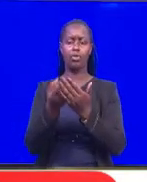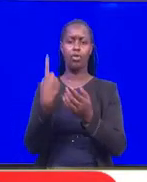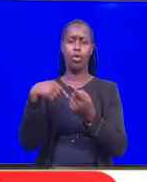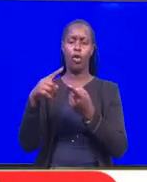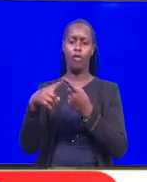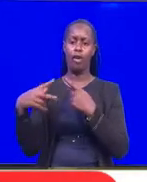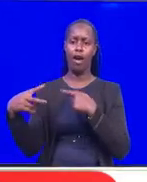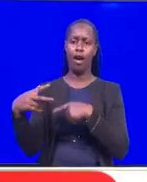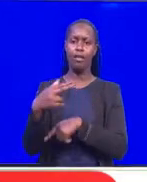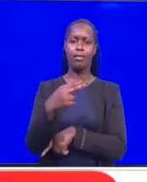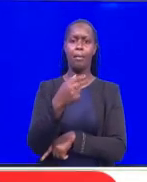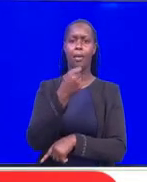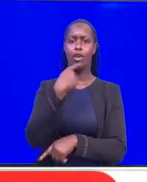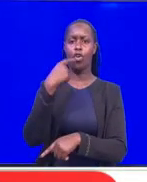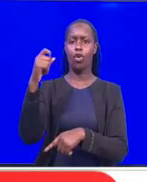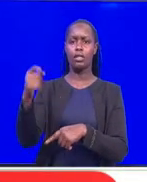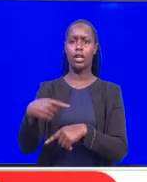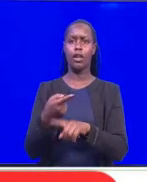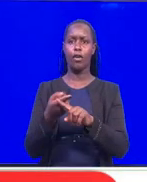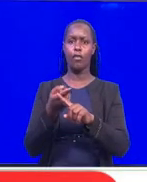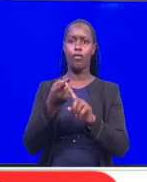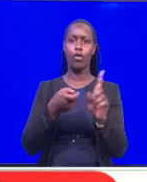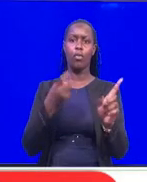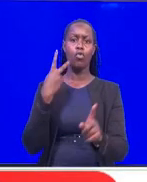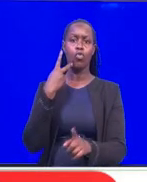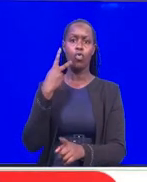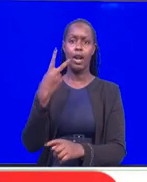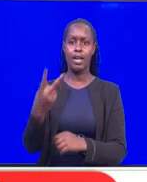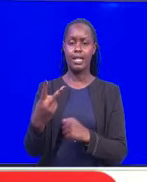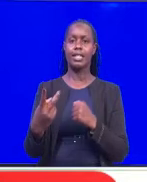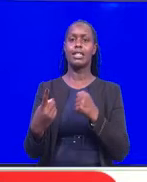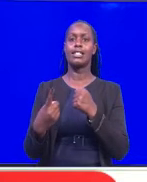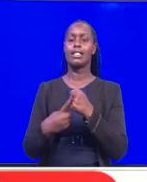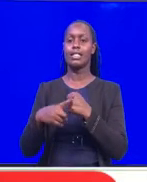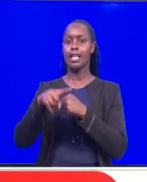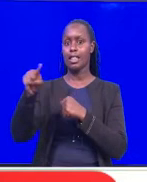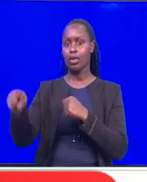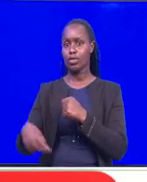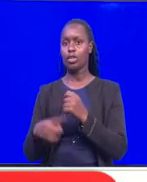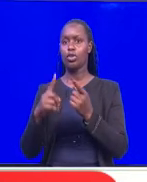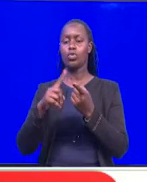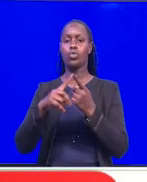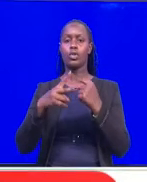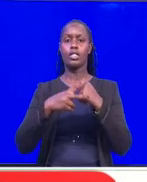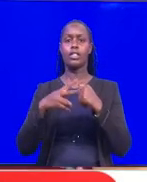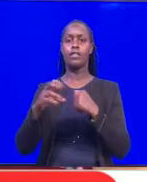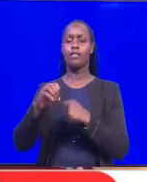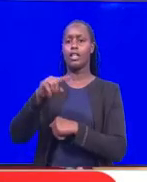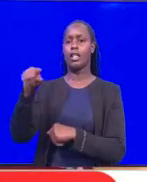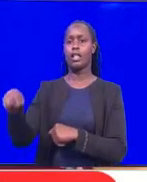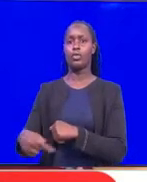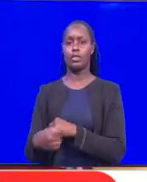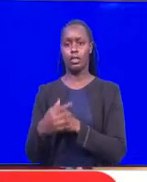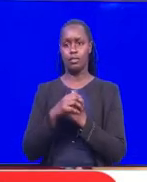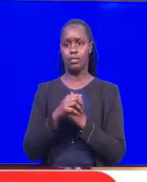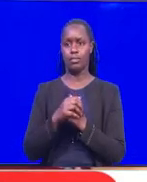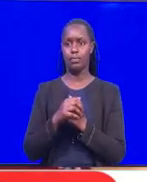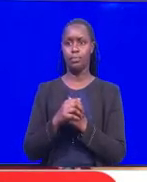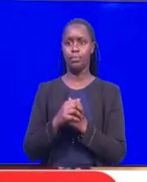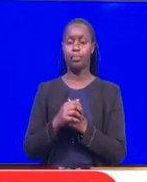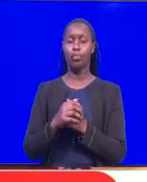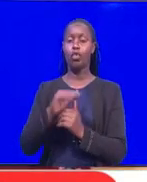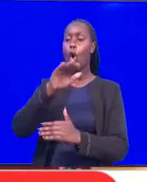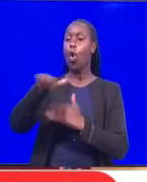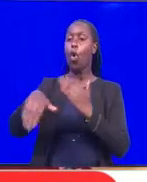medical intern's salary from 206,000 per month to 70,000 Kenya shillings. They've asked all the